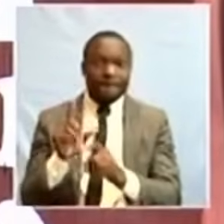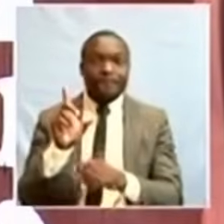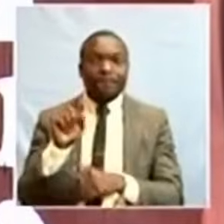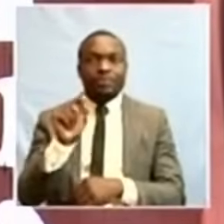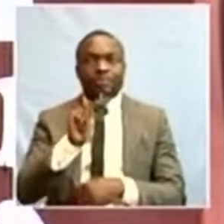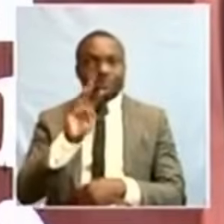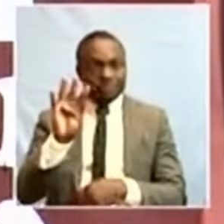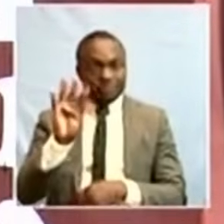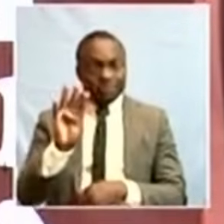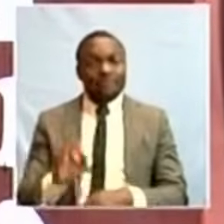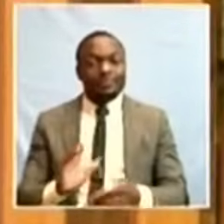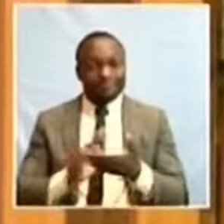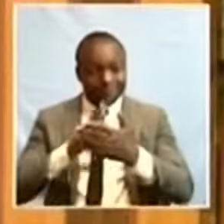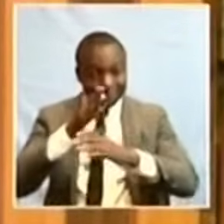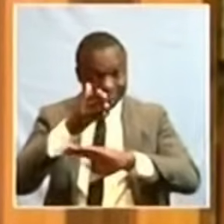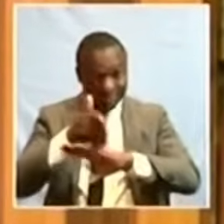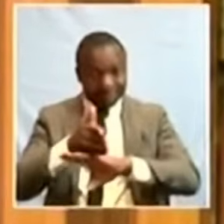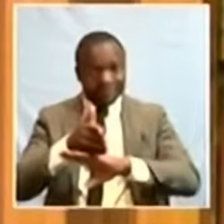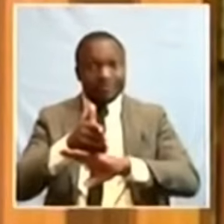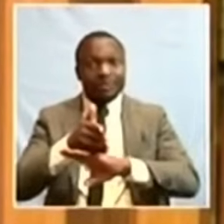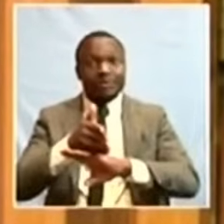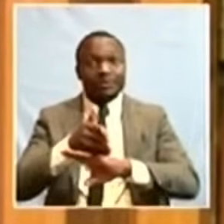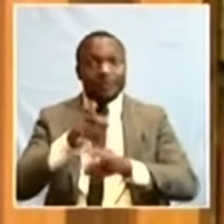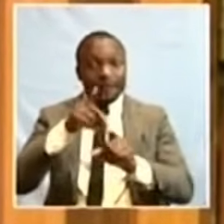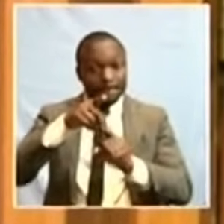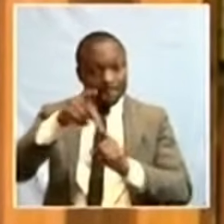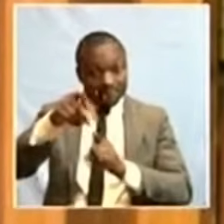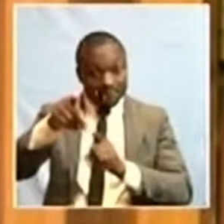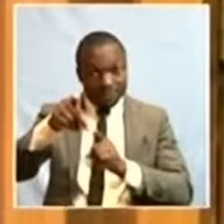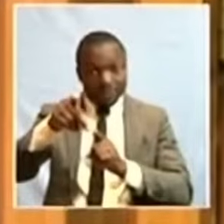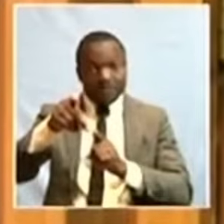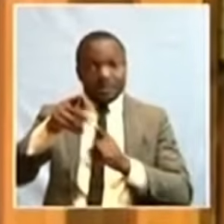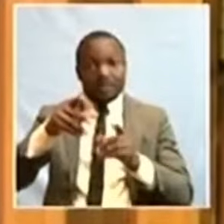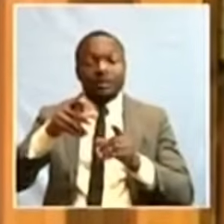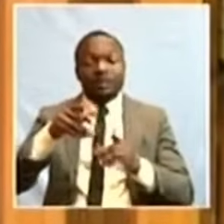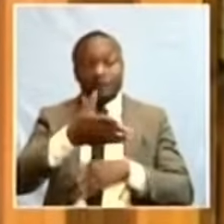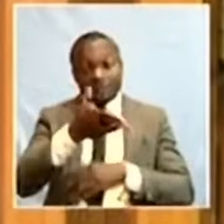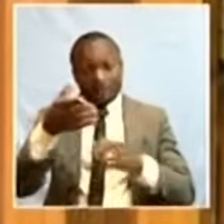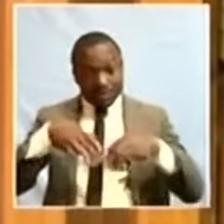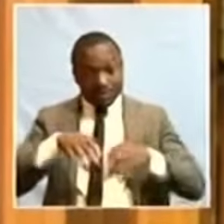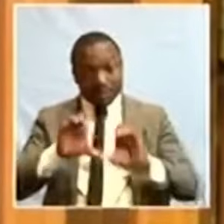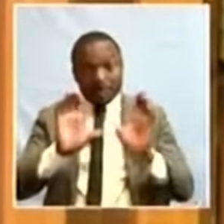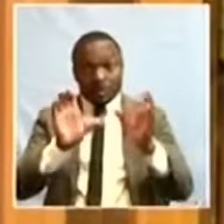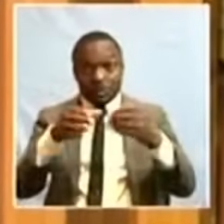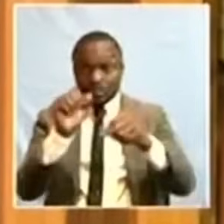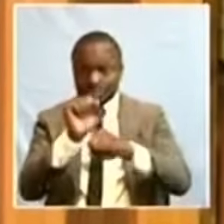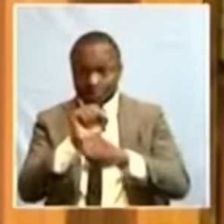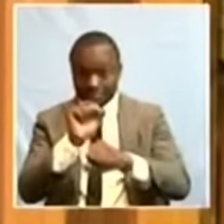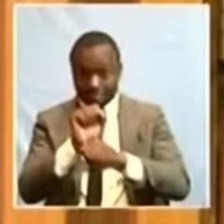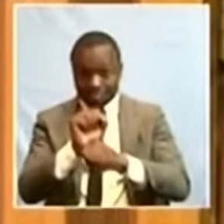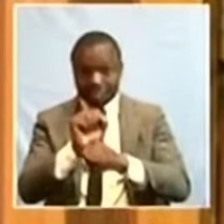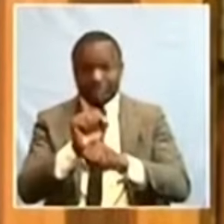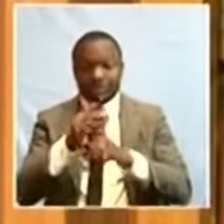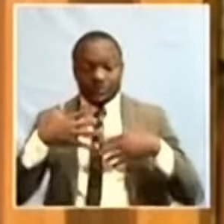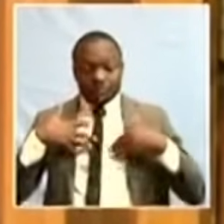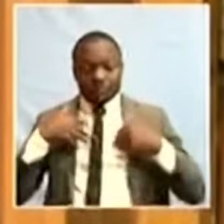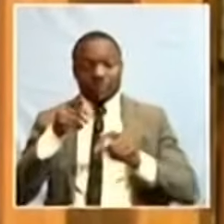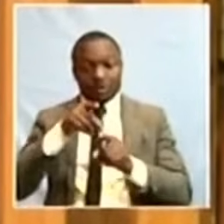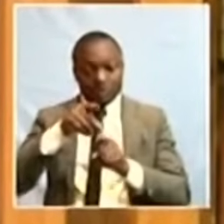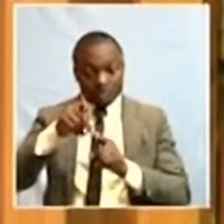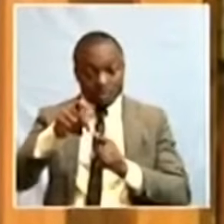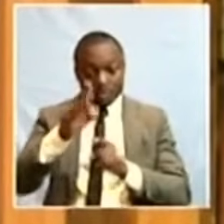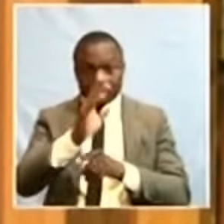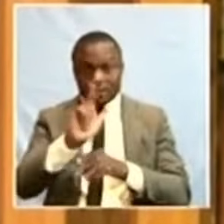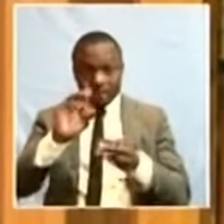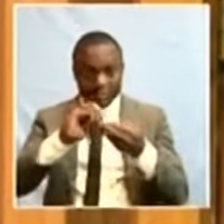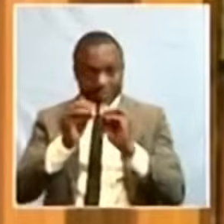2024. Thereafter, the Professions Bill, there was resumption of committee work on the Health Professions Bill, National Assembly